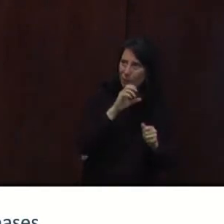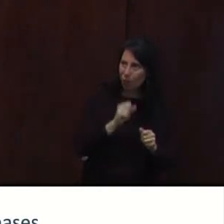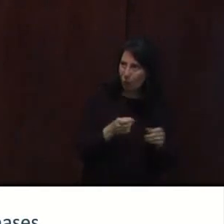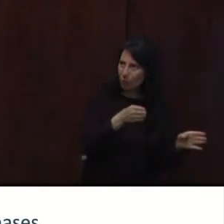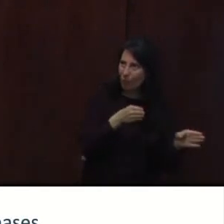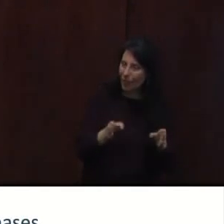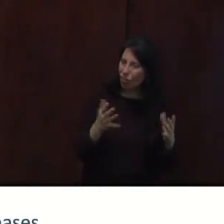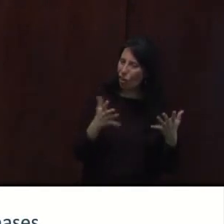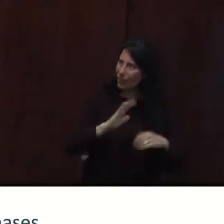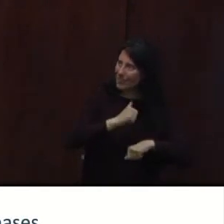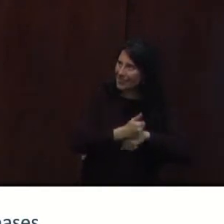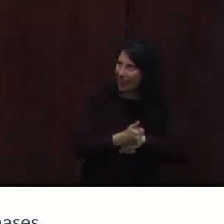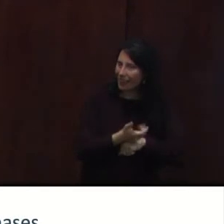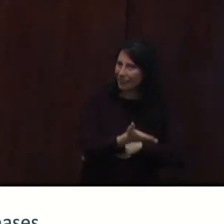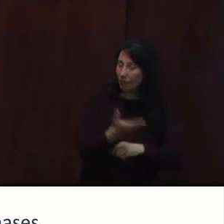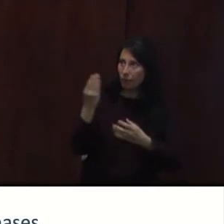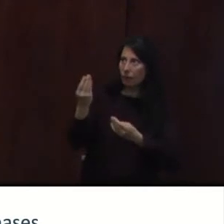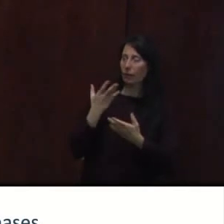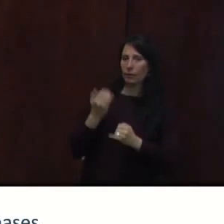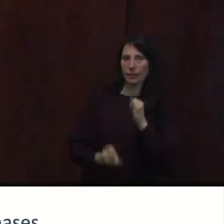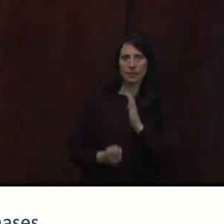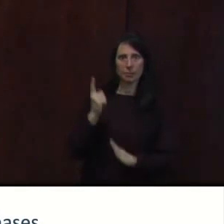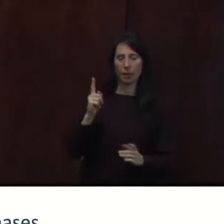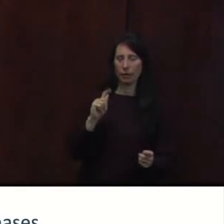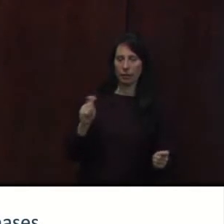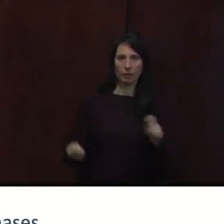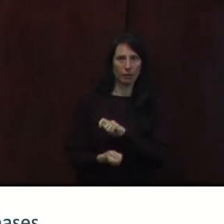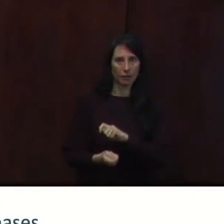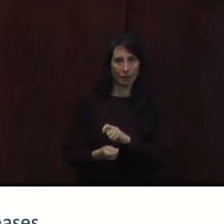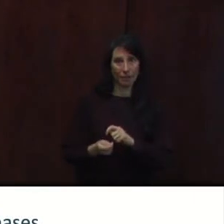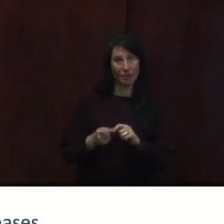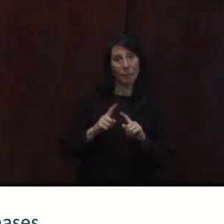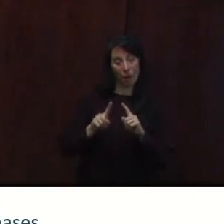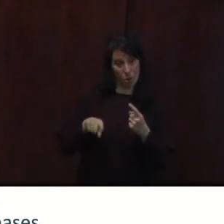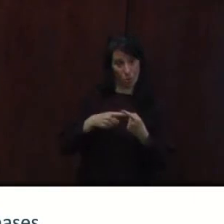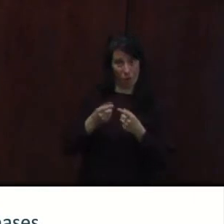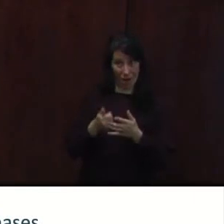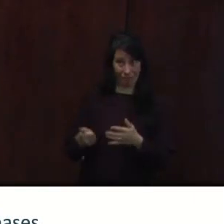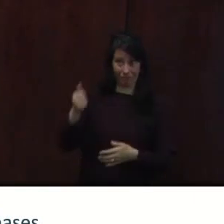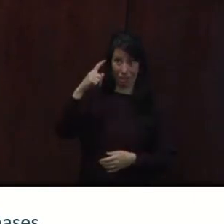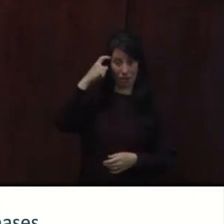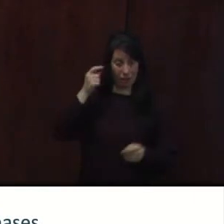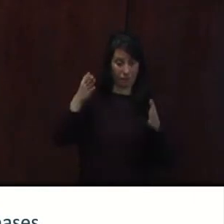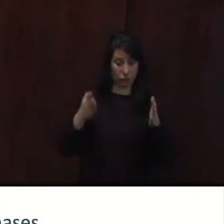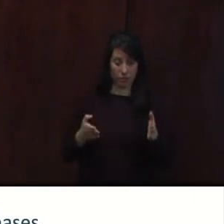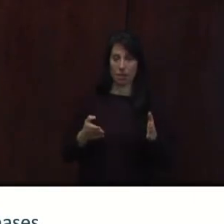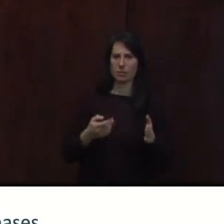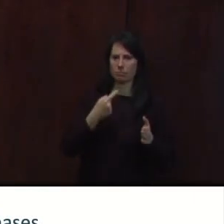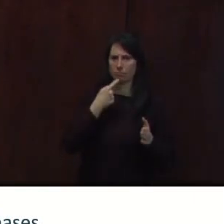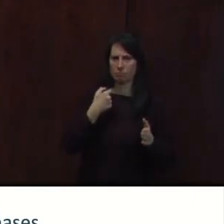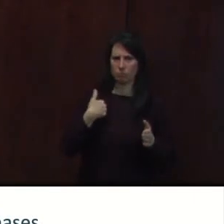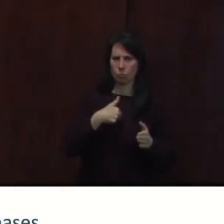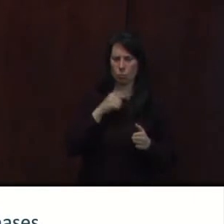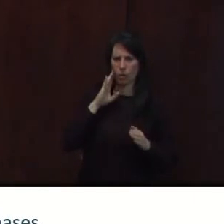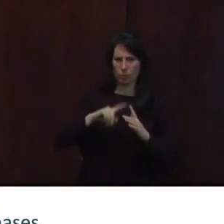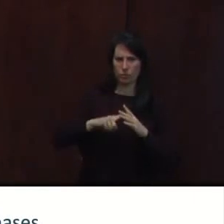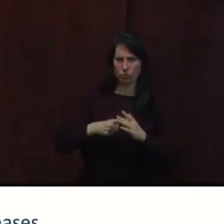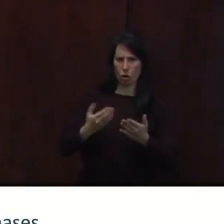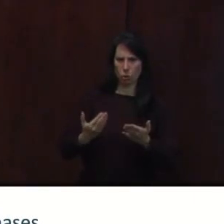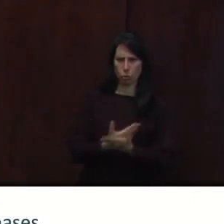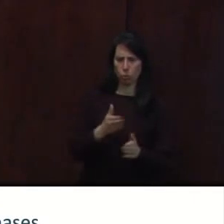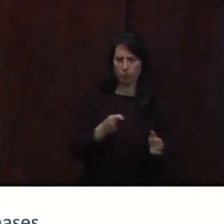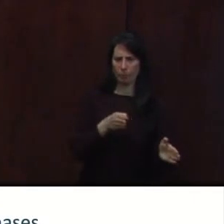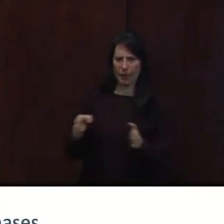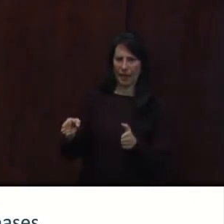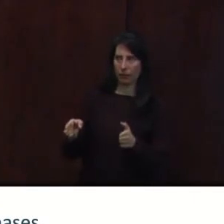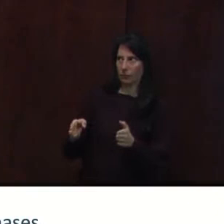so there is an expectation when the Department of Health and Human Services or the governor says we're going into a new phase, that you will be able to